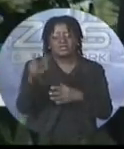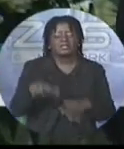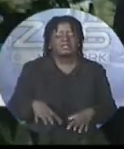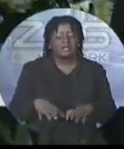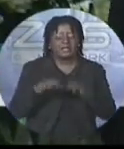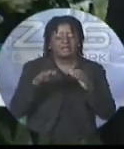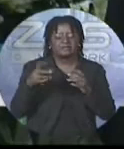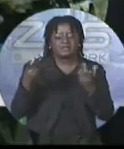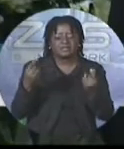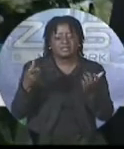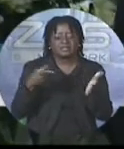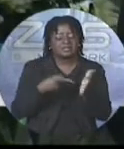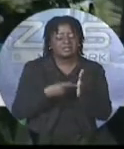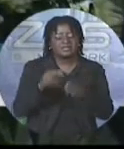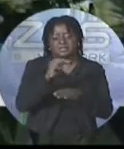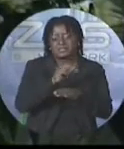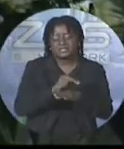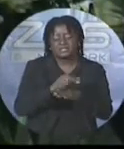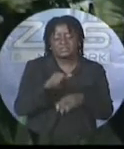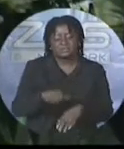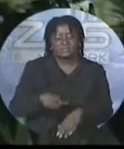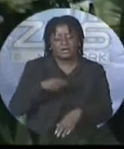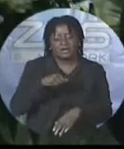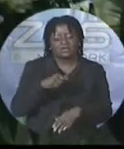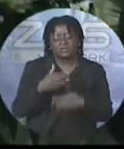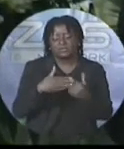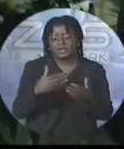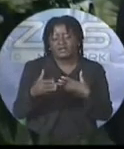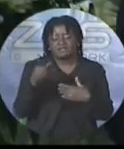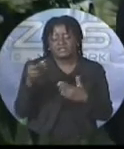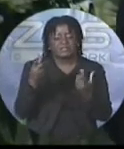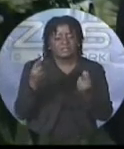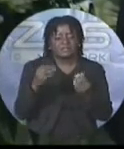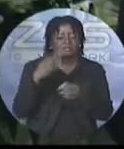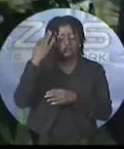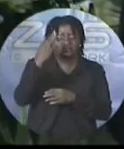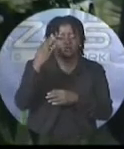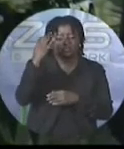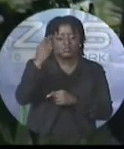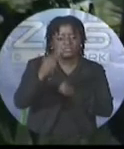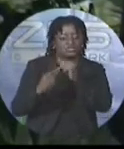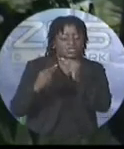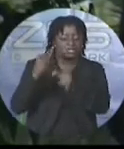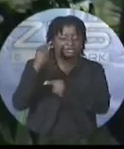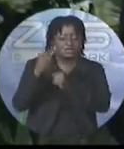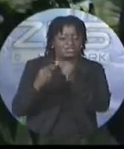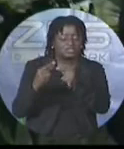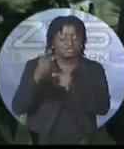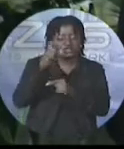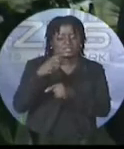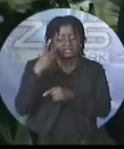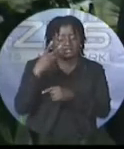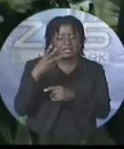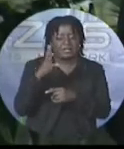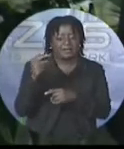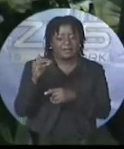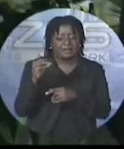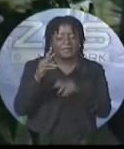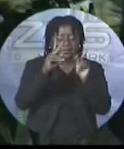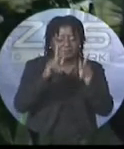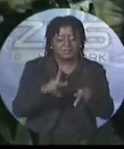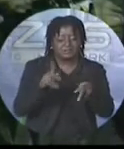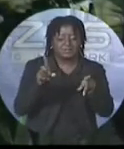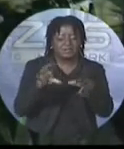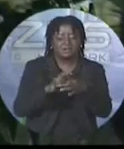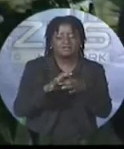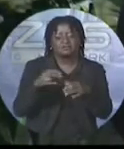proud in whatever it was he set his hand to. Future generations should see him as a person of high achievement, worthy